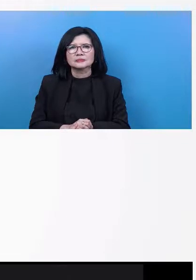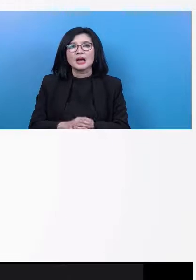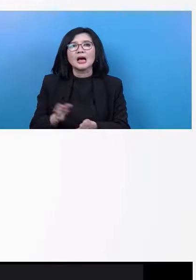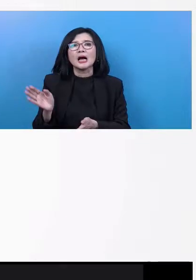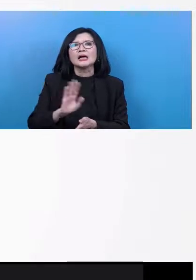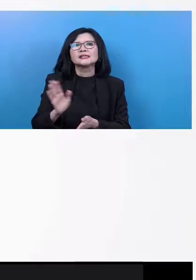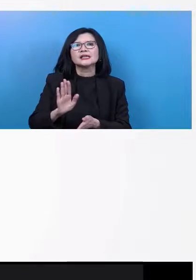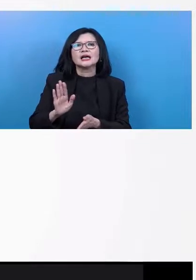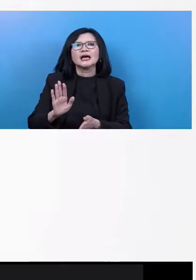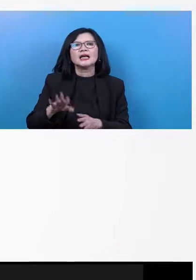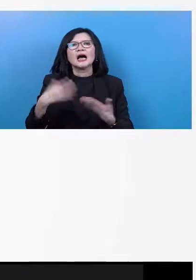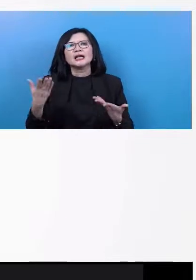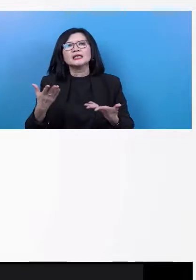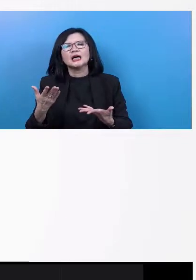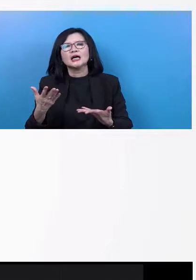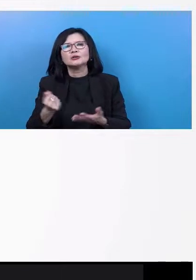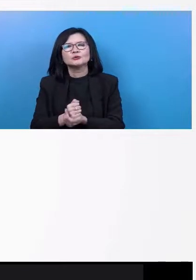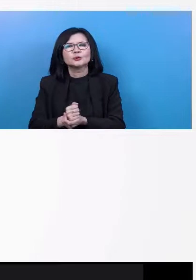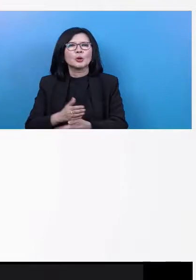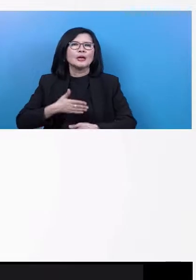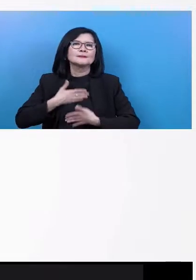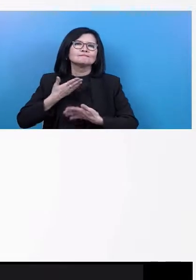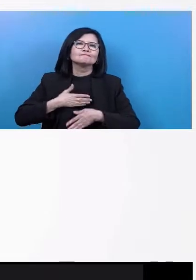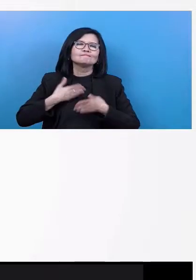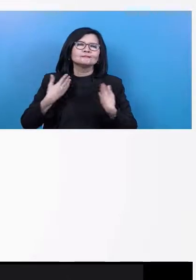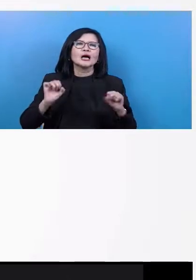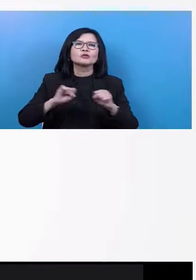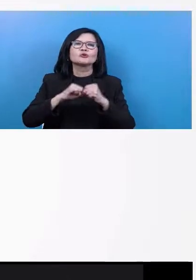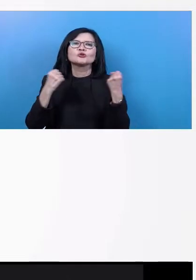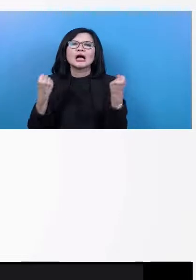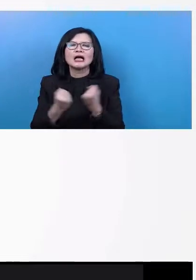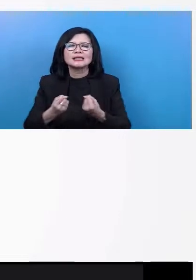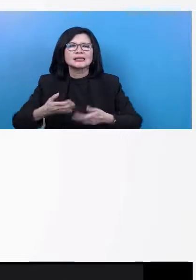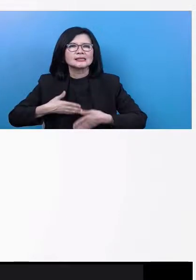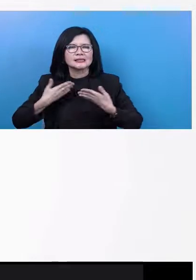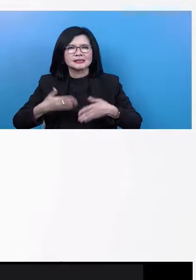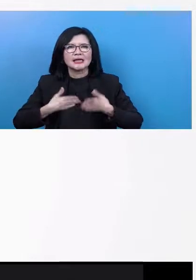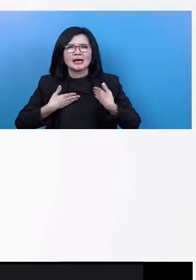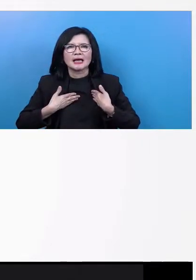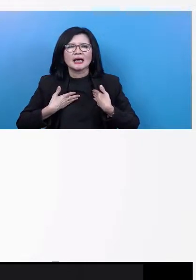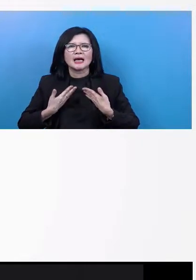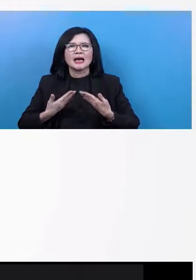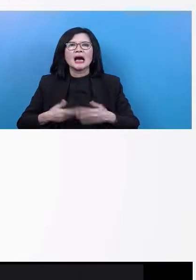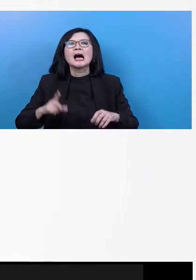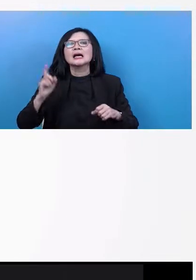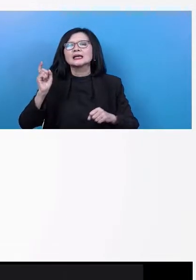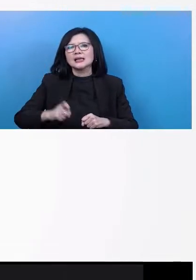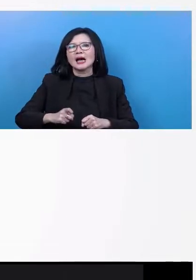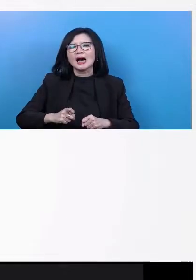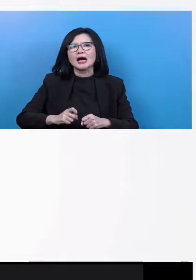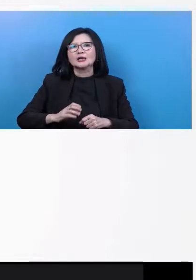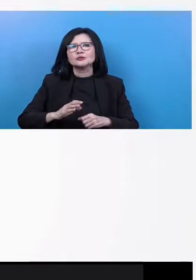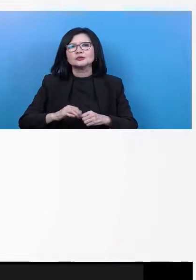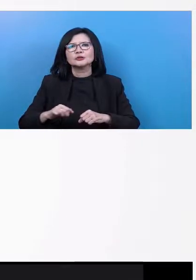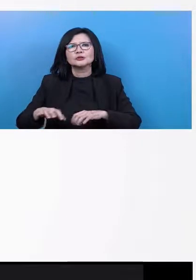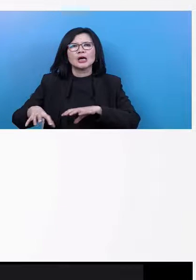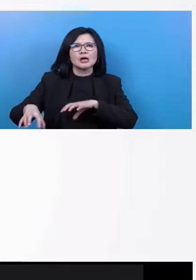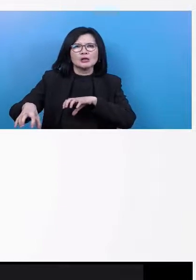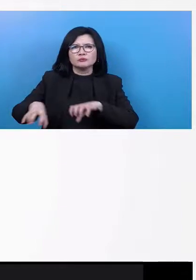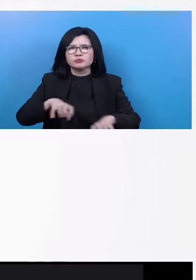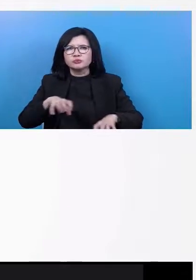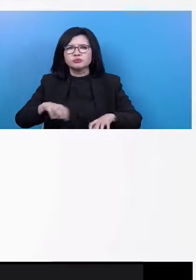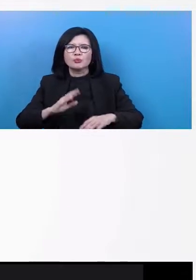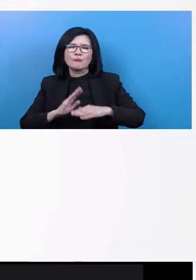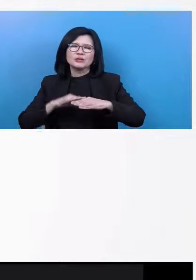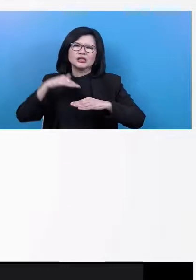to go out of the present system of pleasing the people to a more toward the